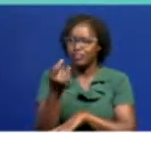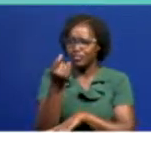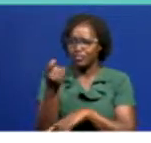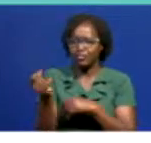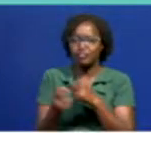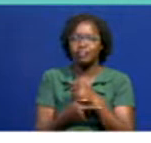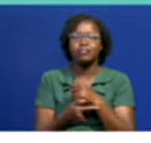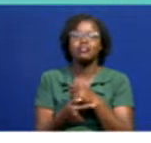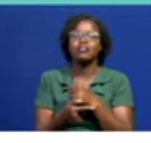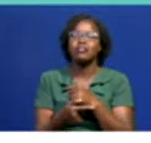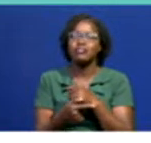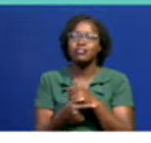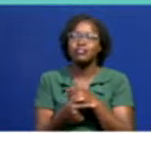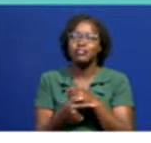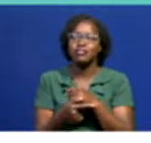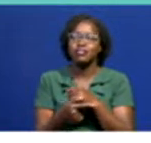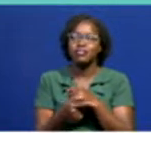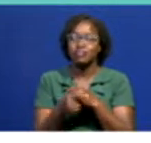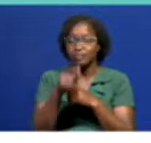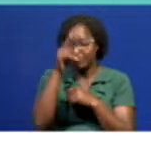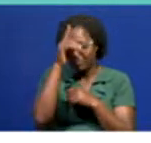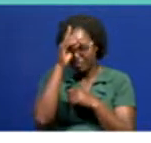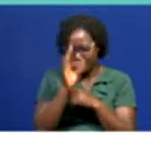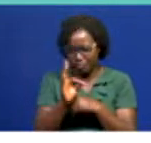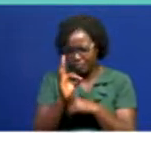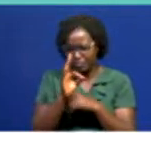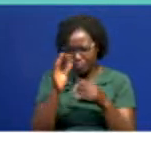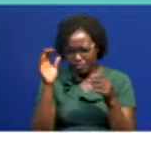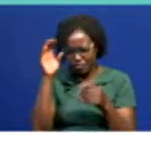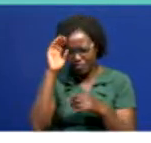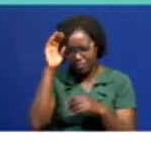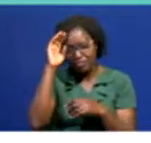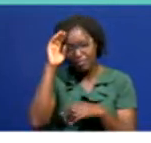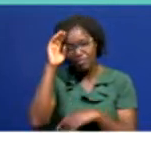months, we are seriously considering